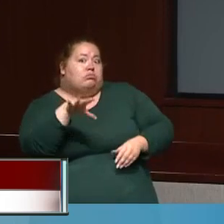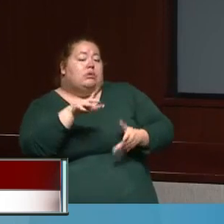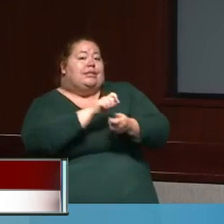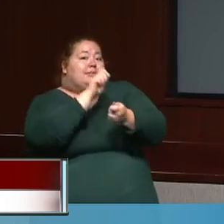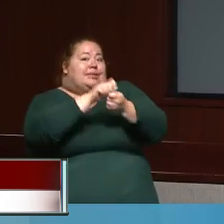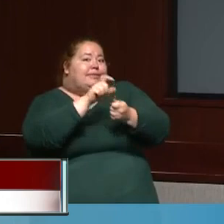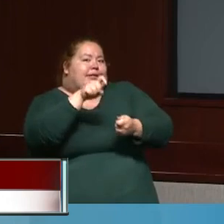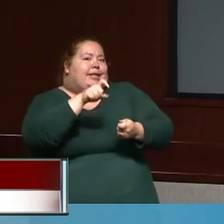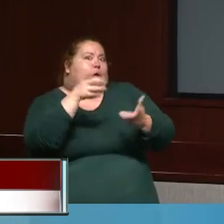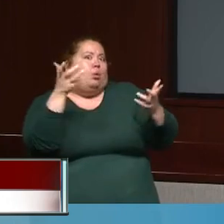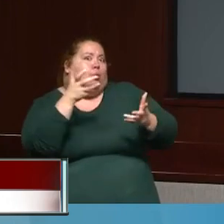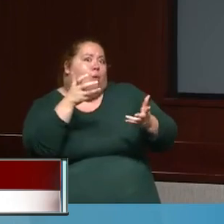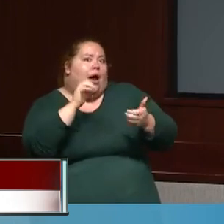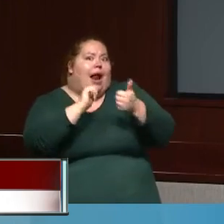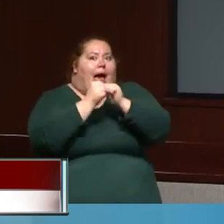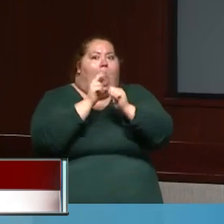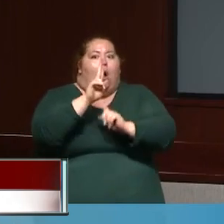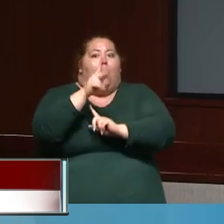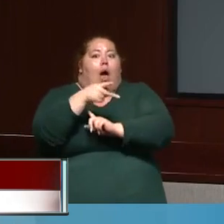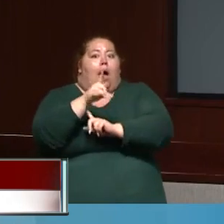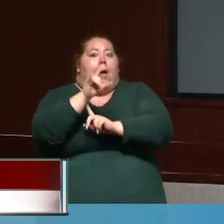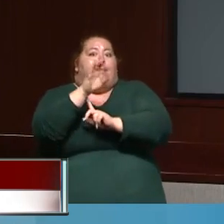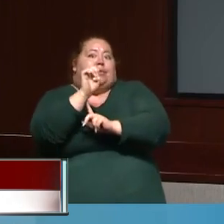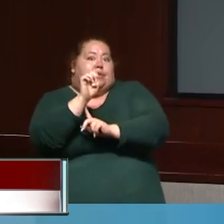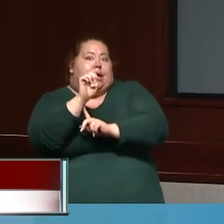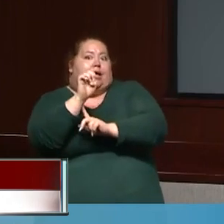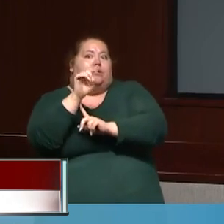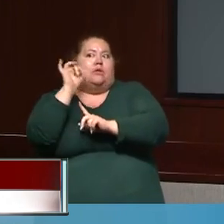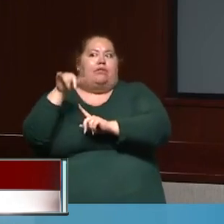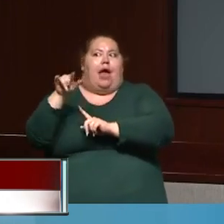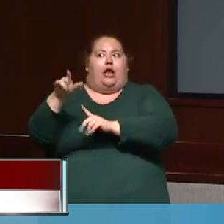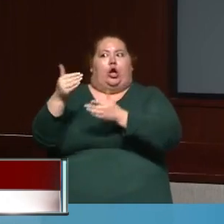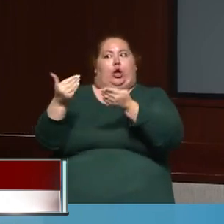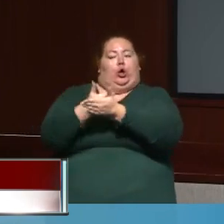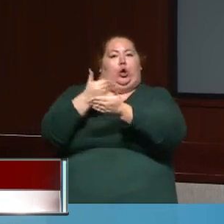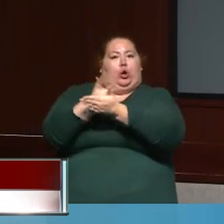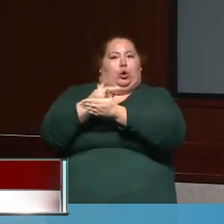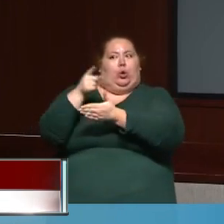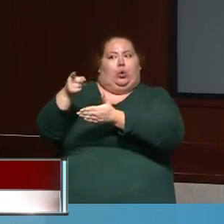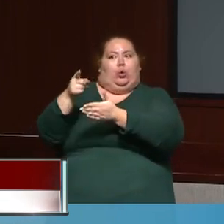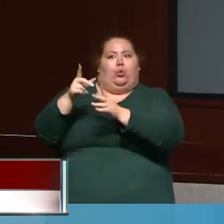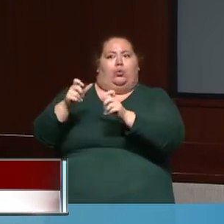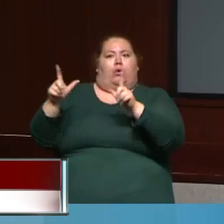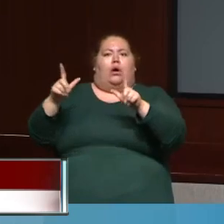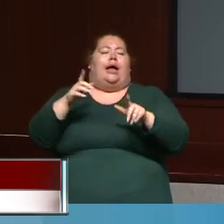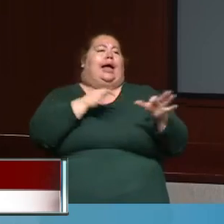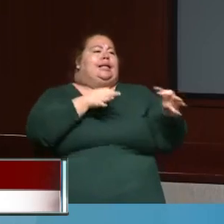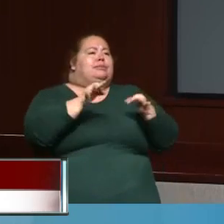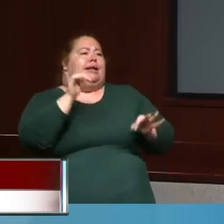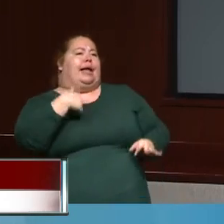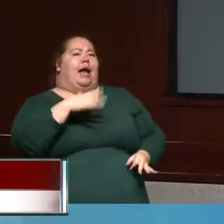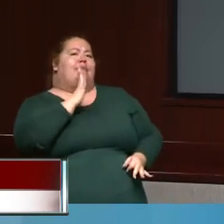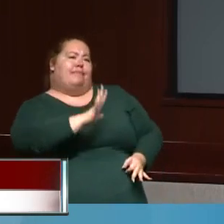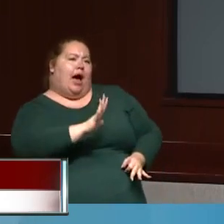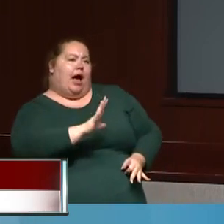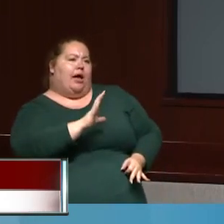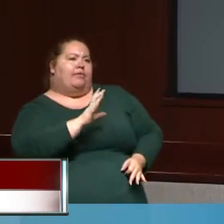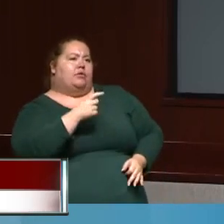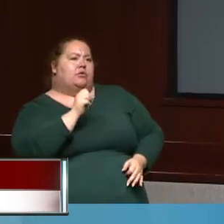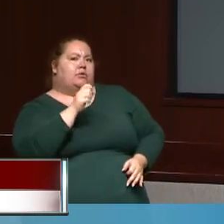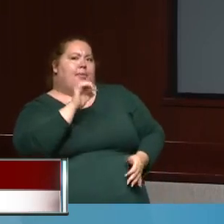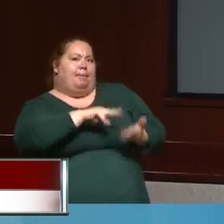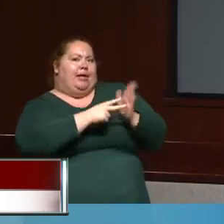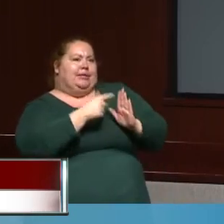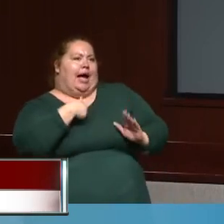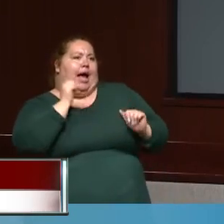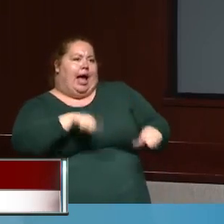the new portion of the dashboard. Explain it to me as if I'm a 5-year-old so that I can further explain it to the community so that